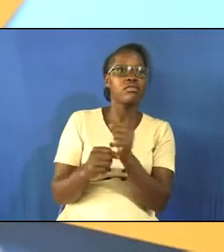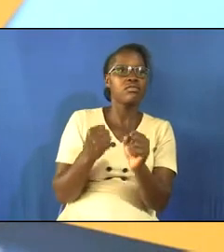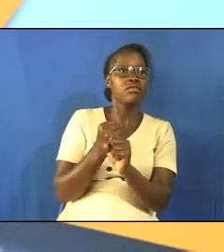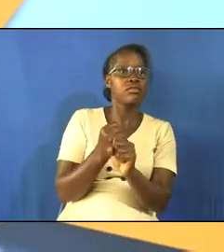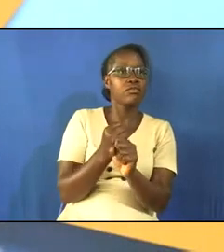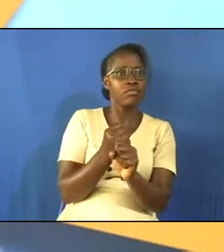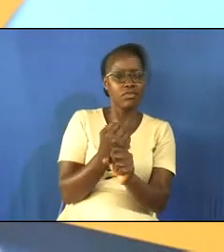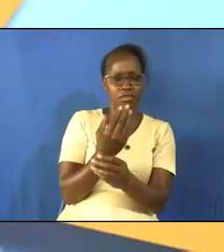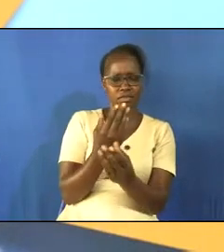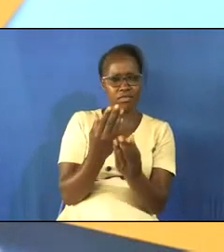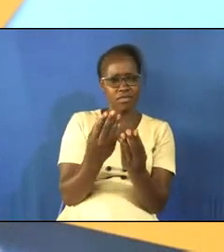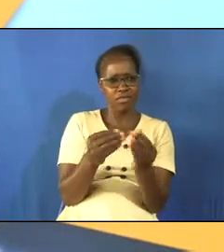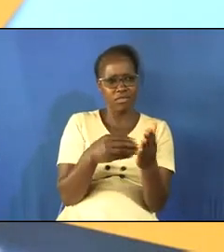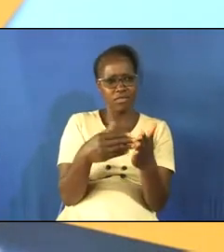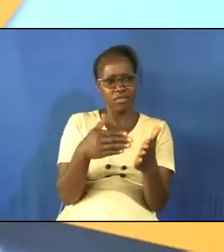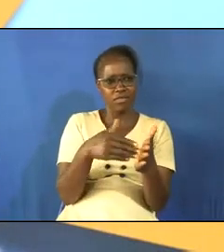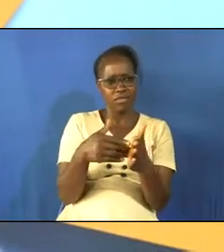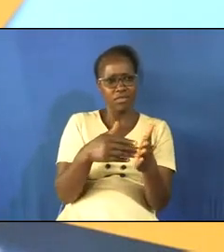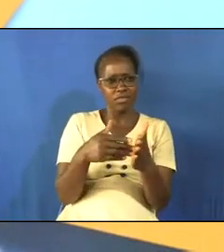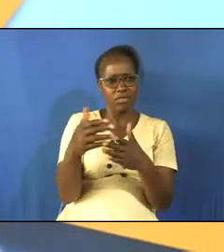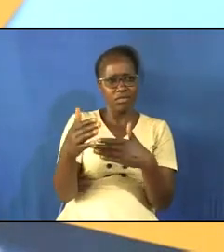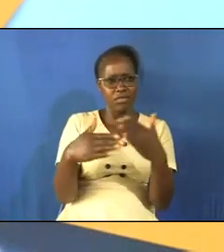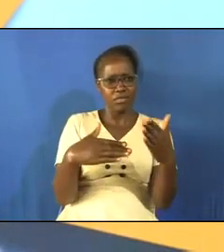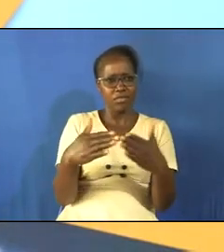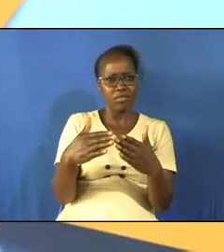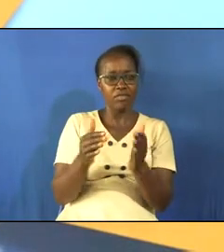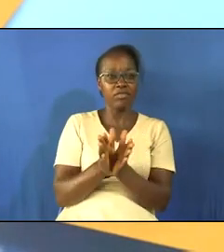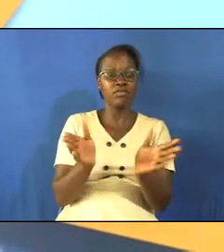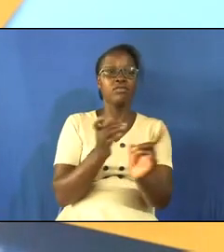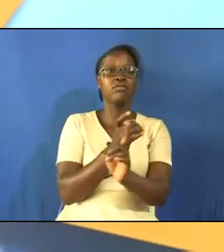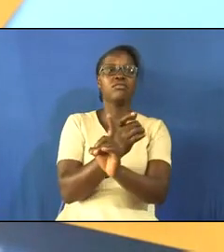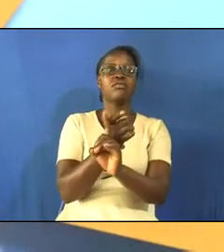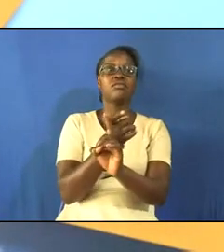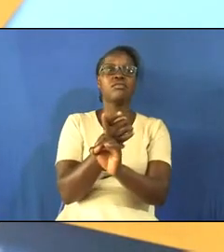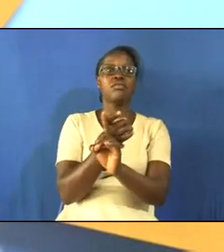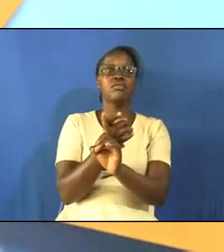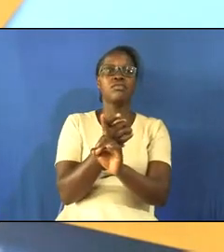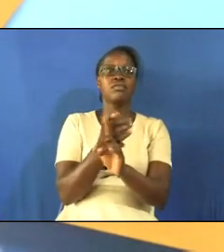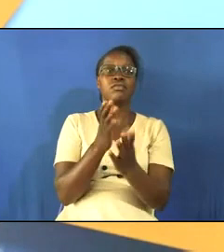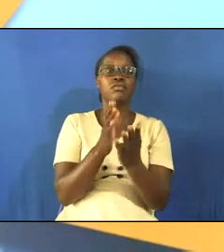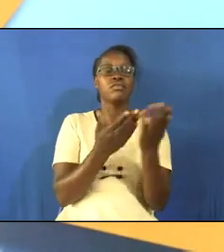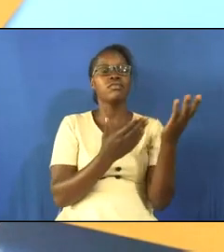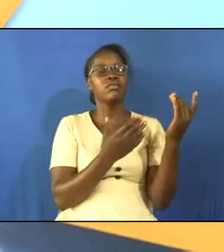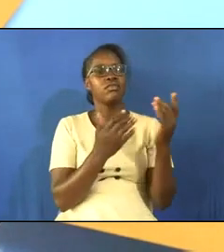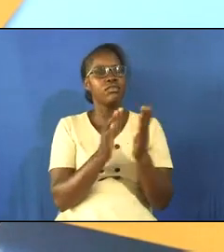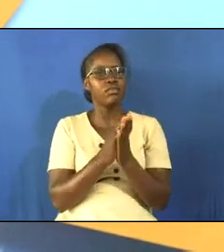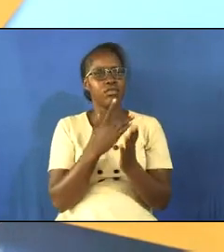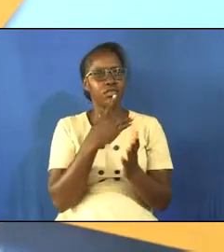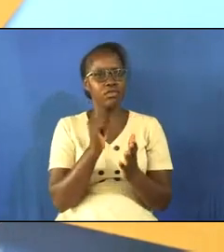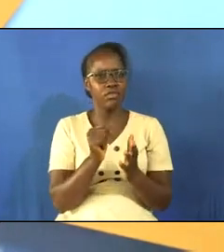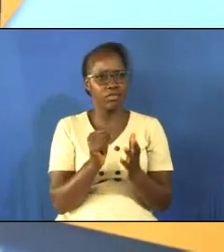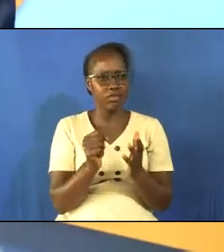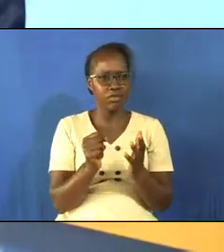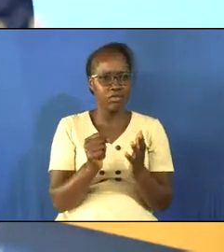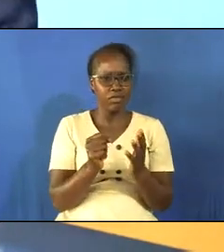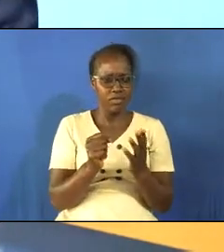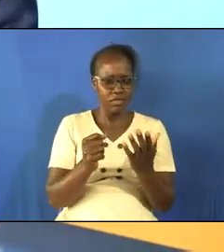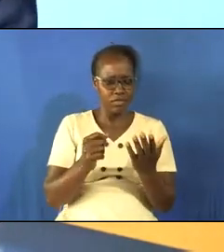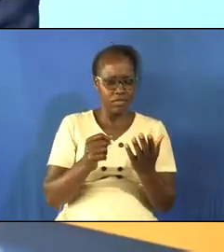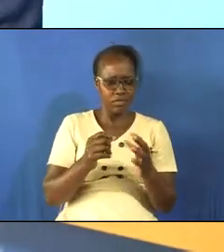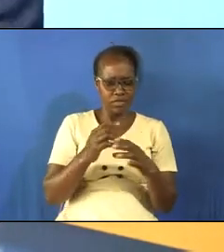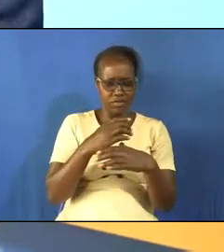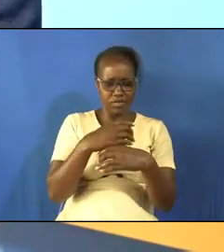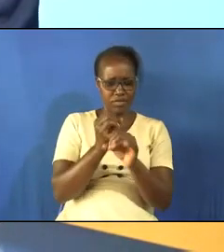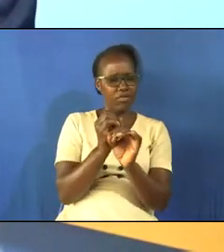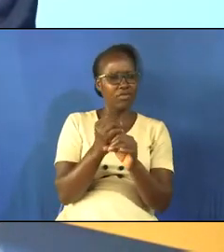temporal sequence of the change of cells that I showed you in the earlier slide. So diagnostics, that will entail